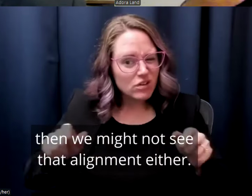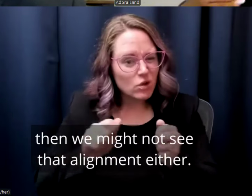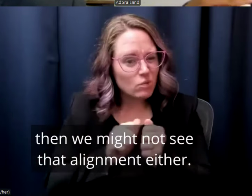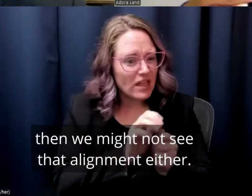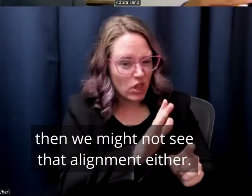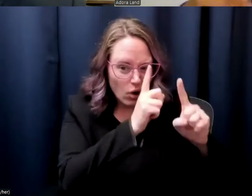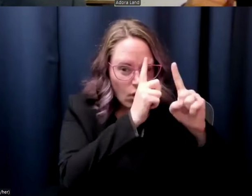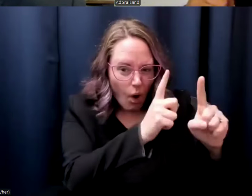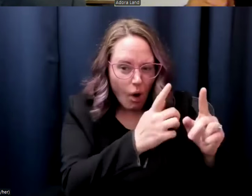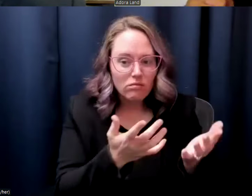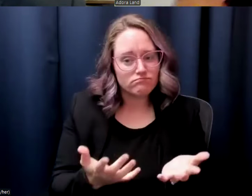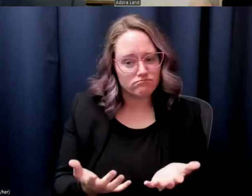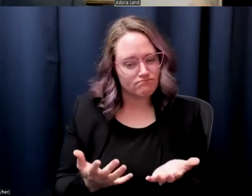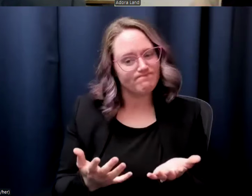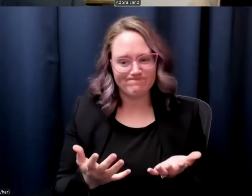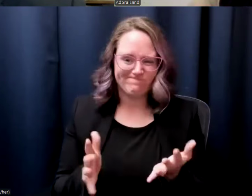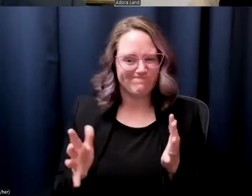that alignment either.